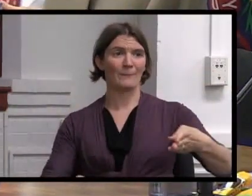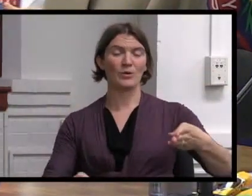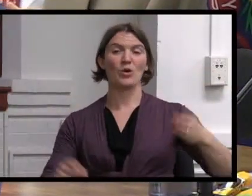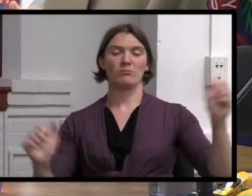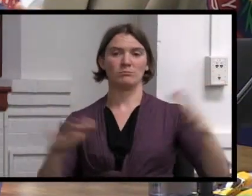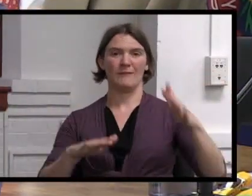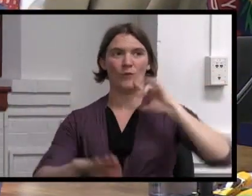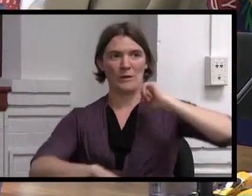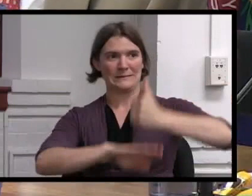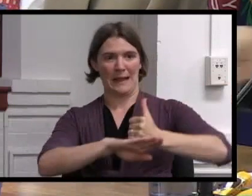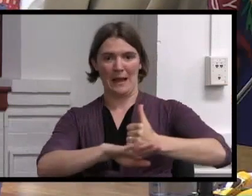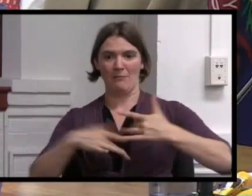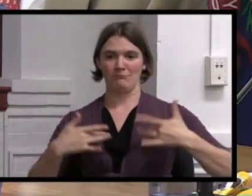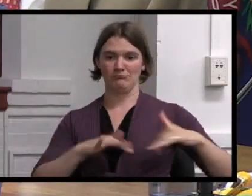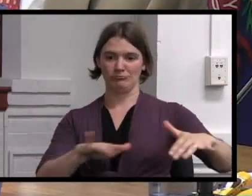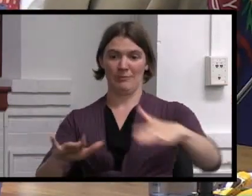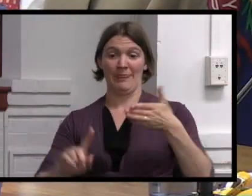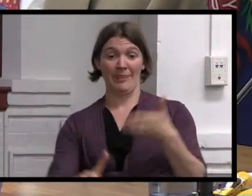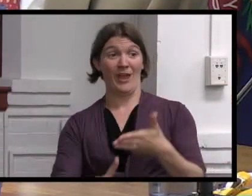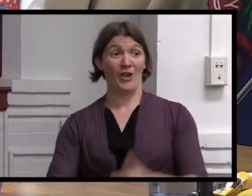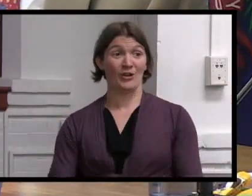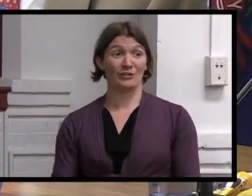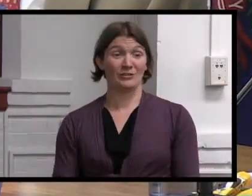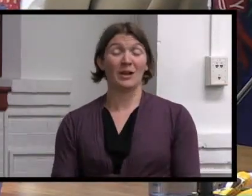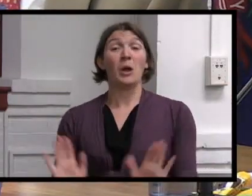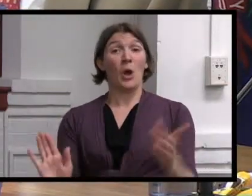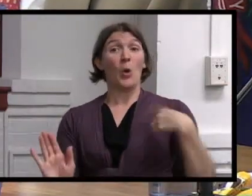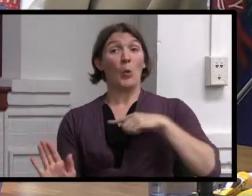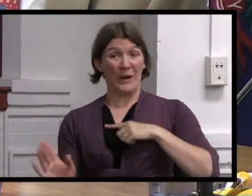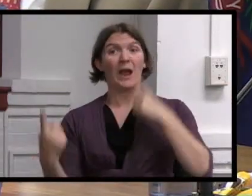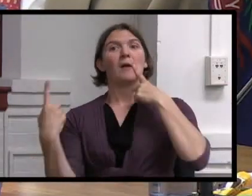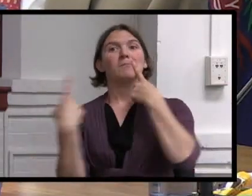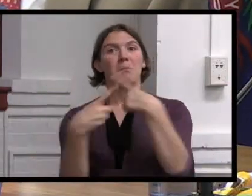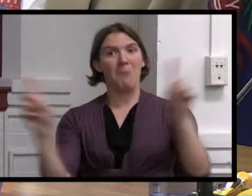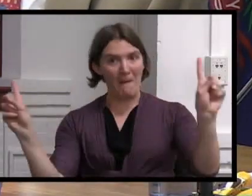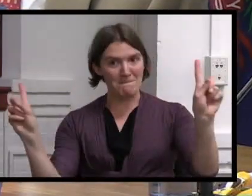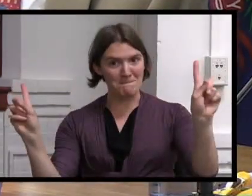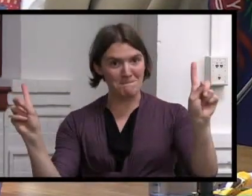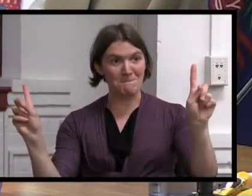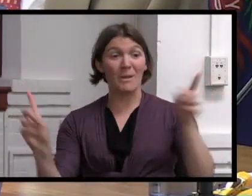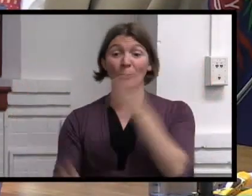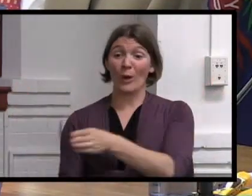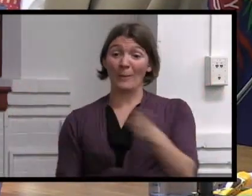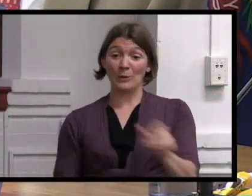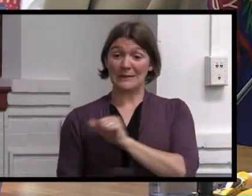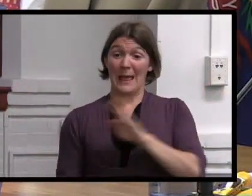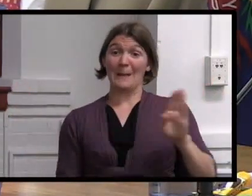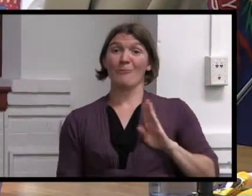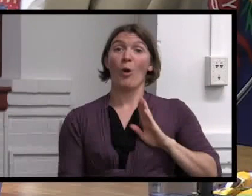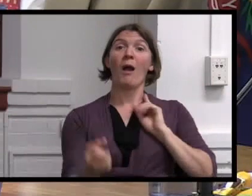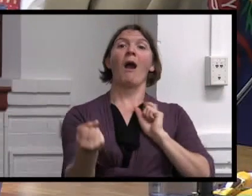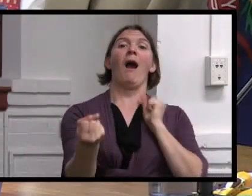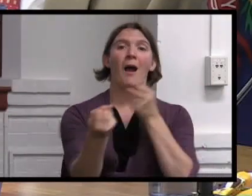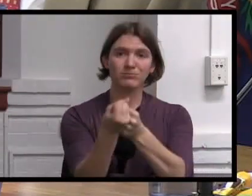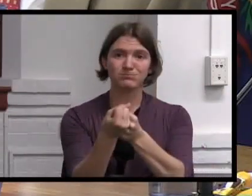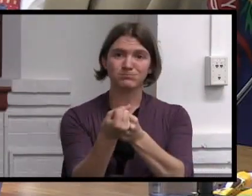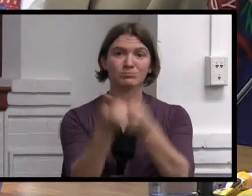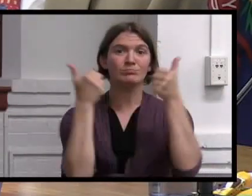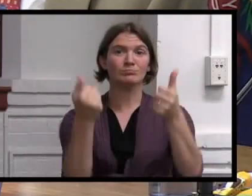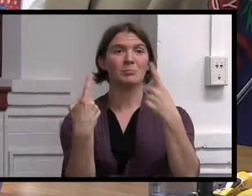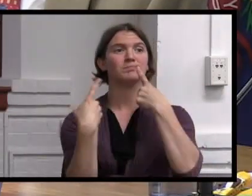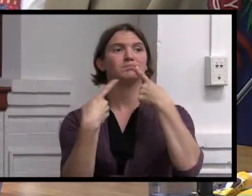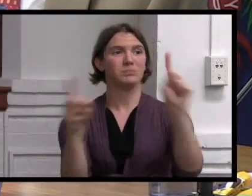as a campus for the event. Now, therefore, be it resolved that the Brattleboro Select Board does